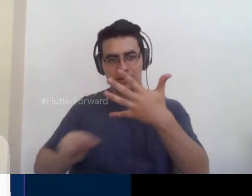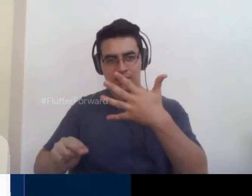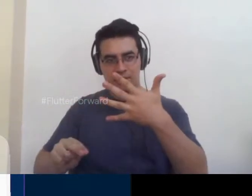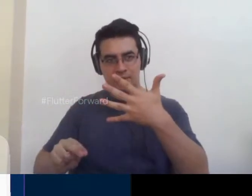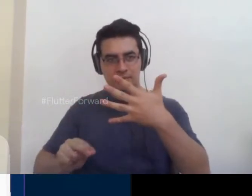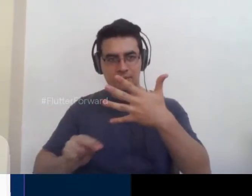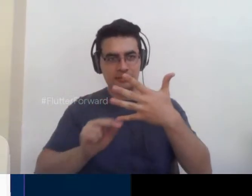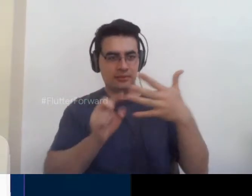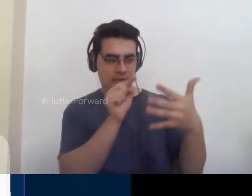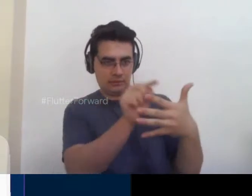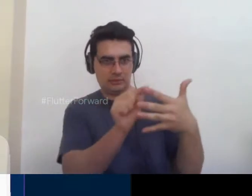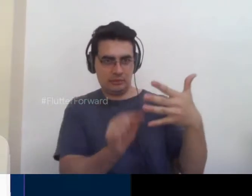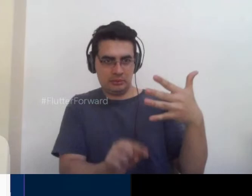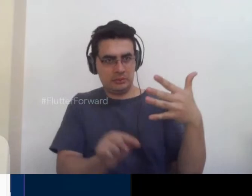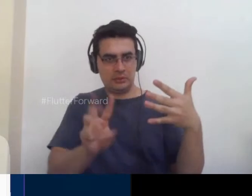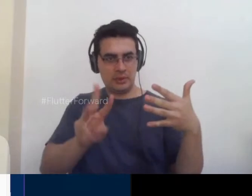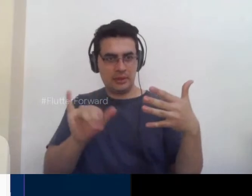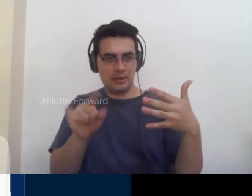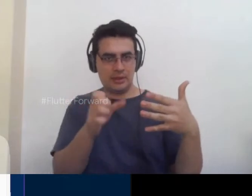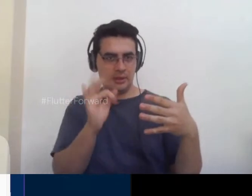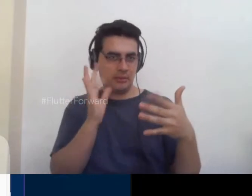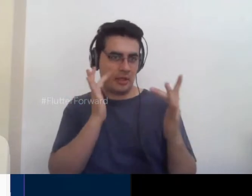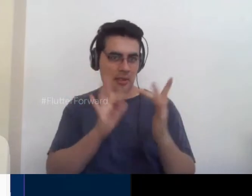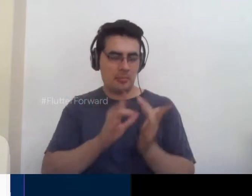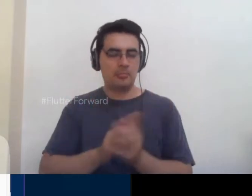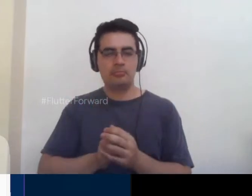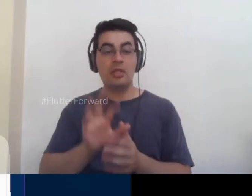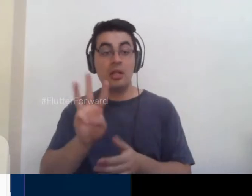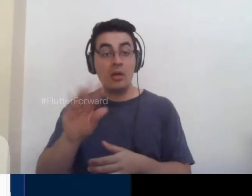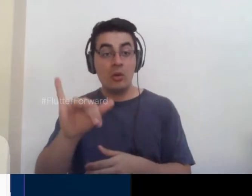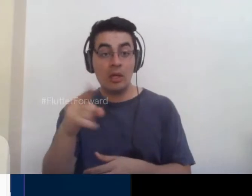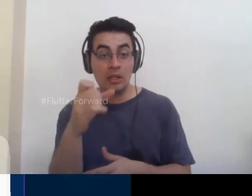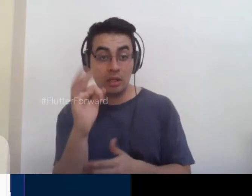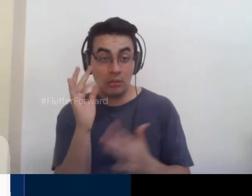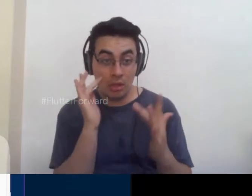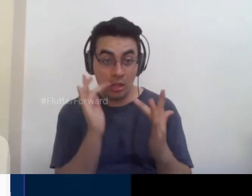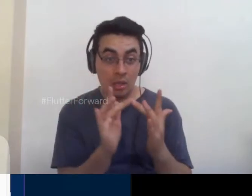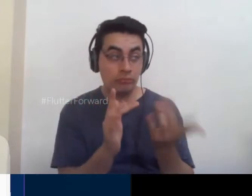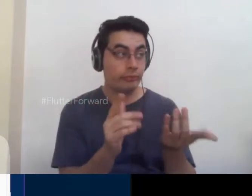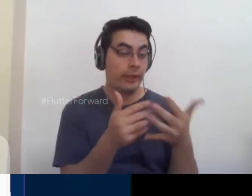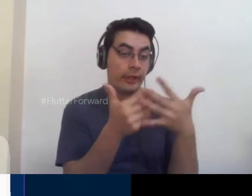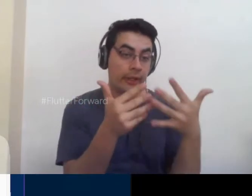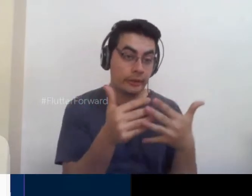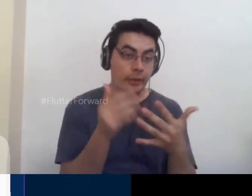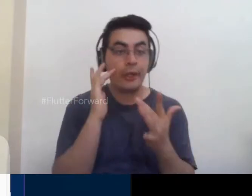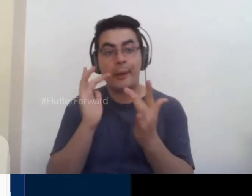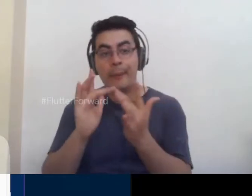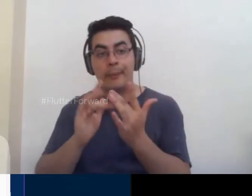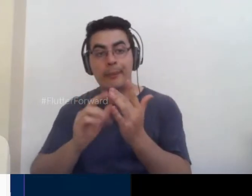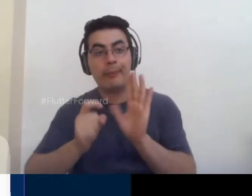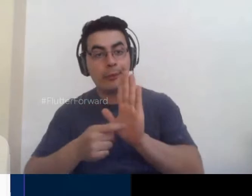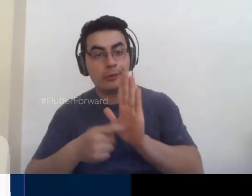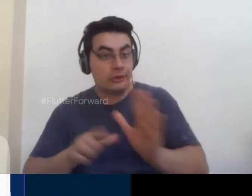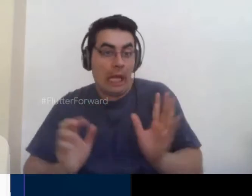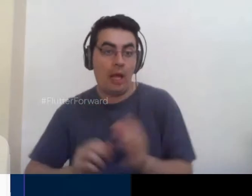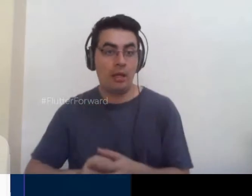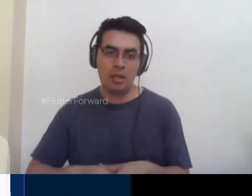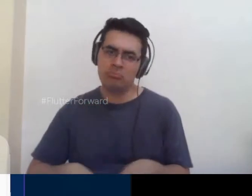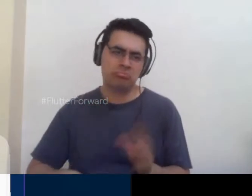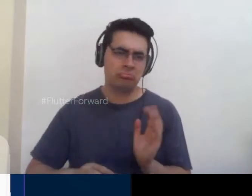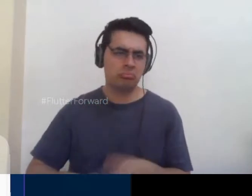aren't just for components like texts or buttons. They're also used to control the layout. Basically, everything is a